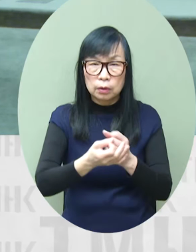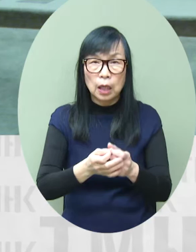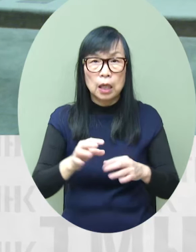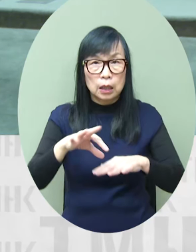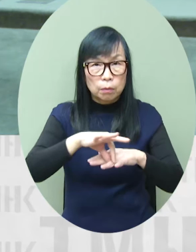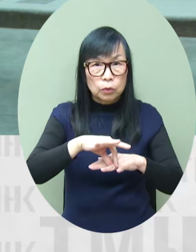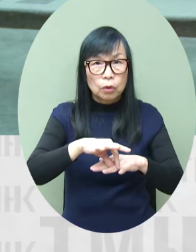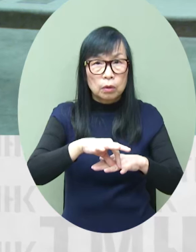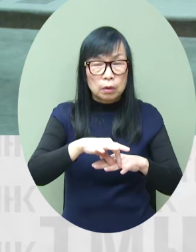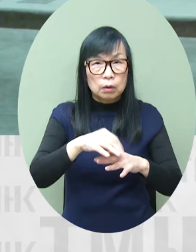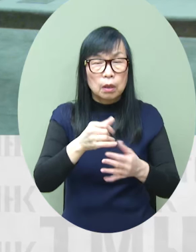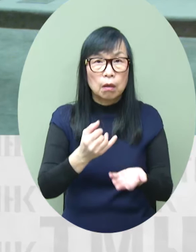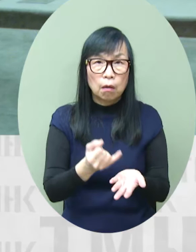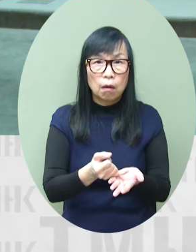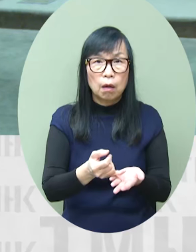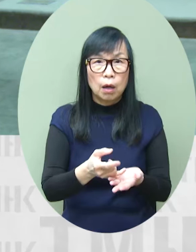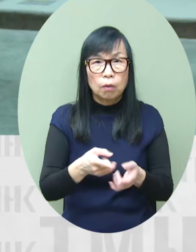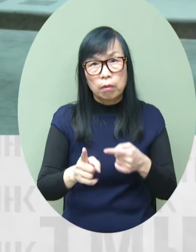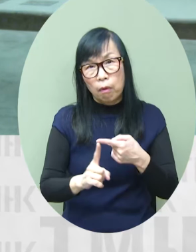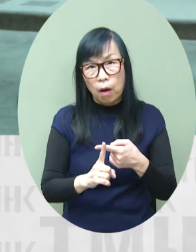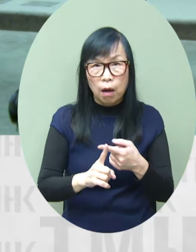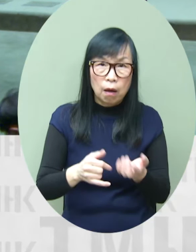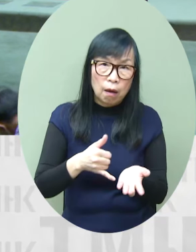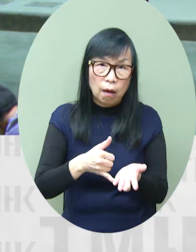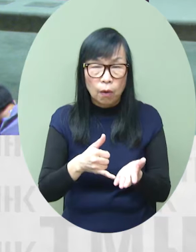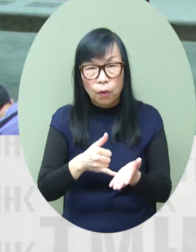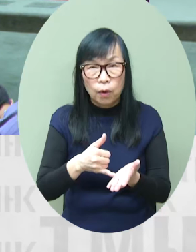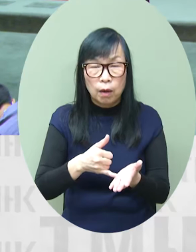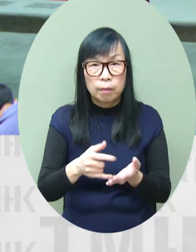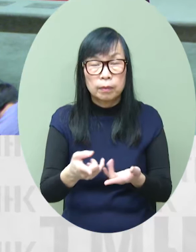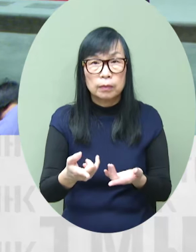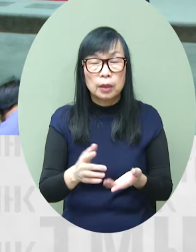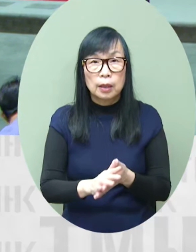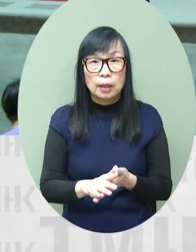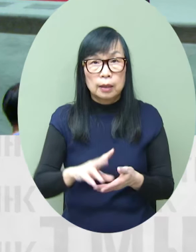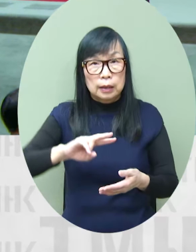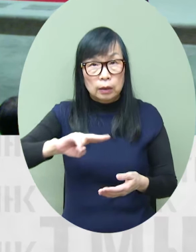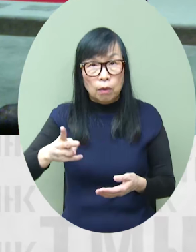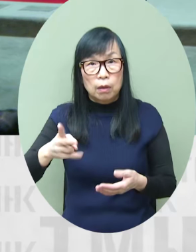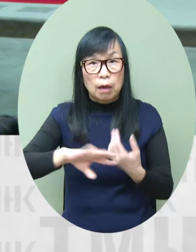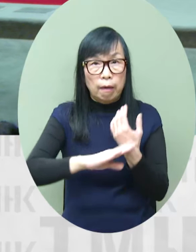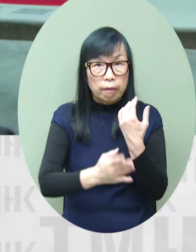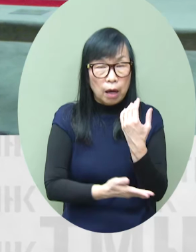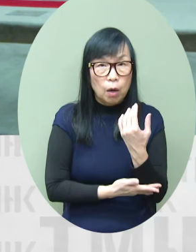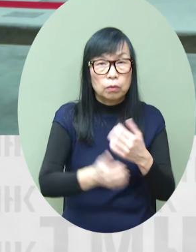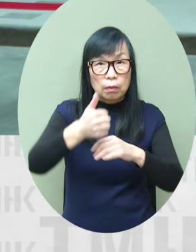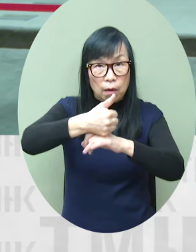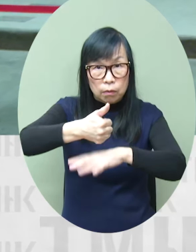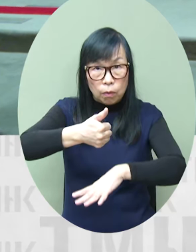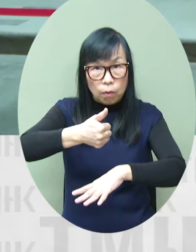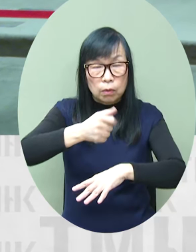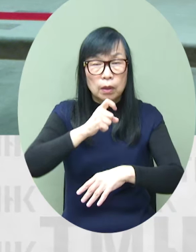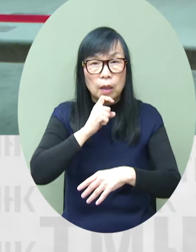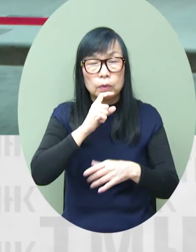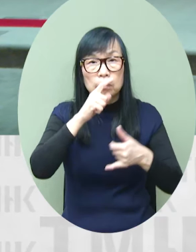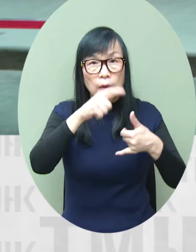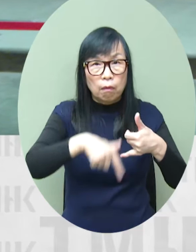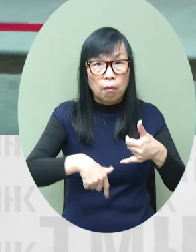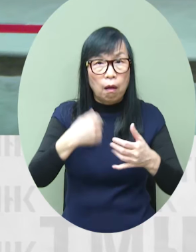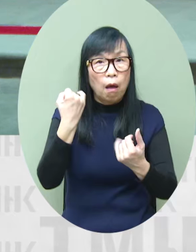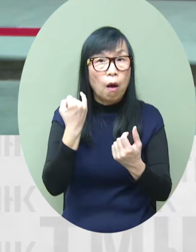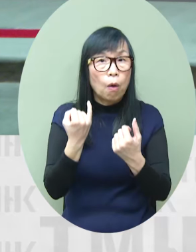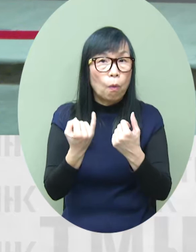is launching this reform of the legal aid system. And some people said it go against the basic laws guarantee that